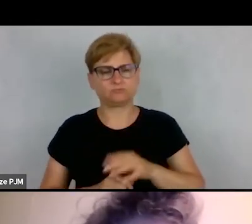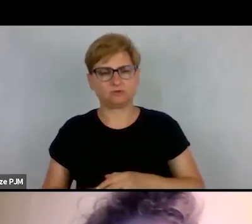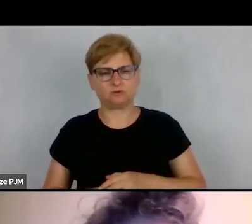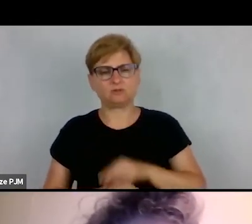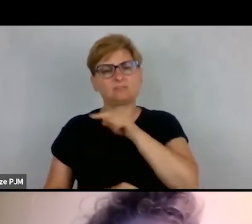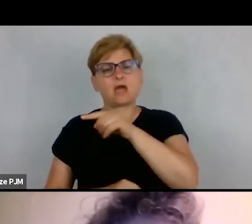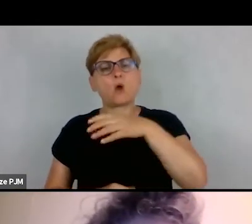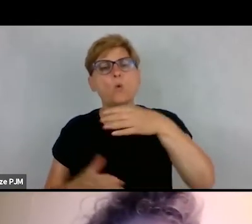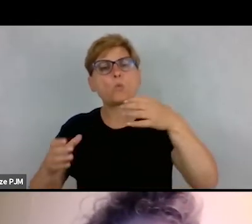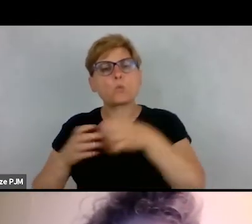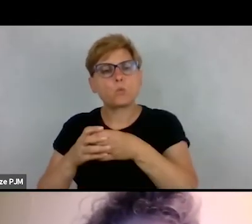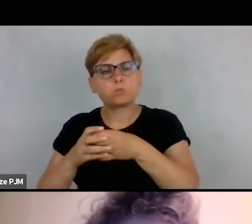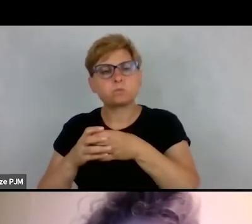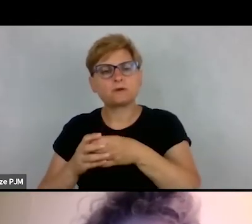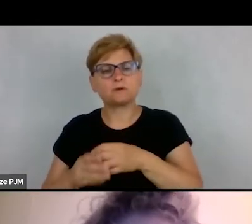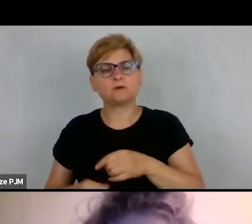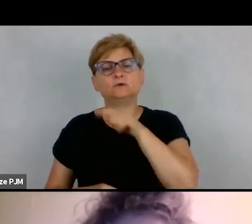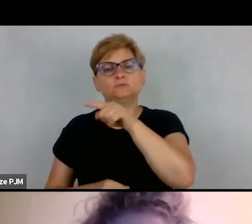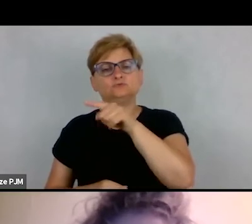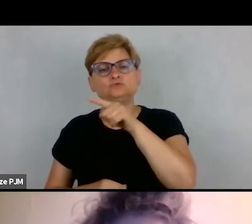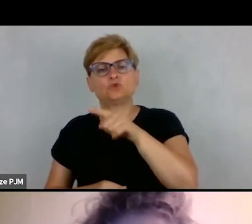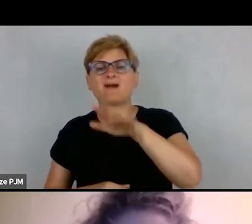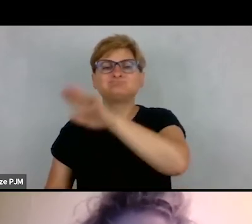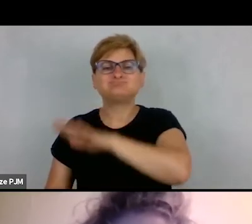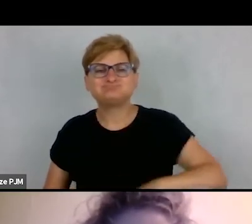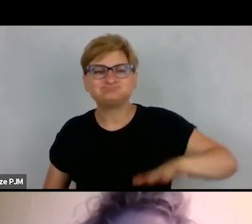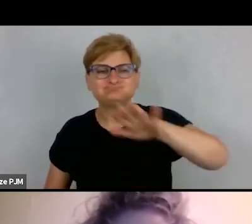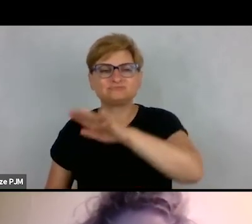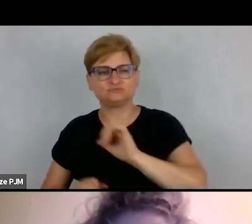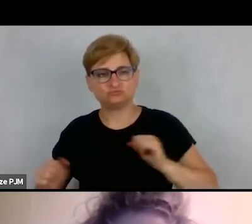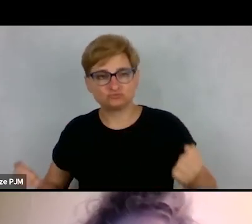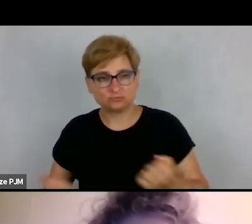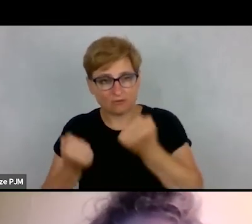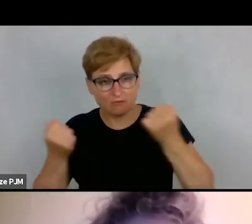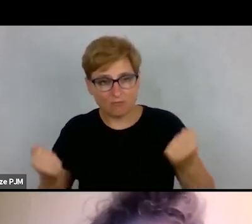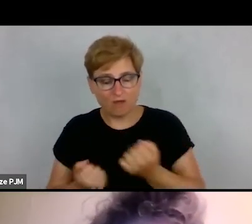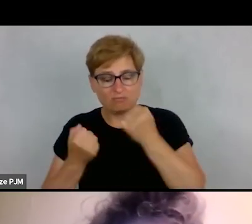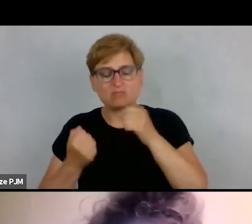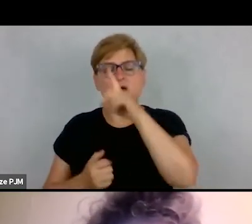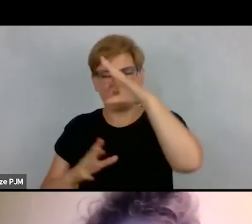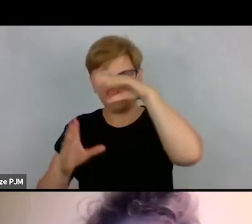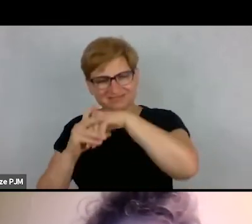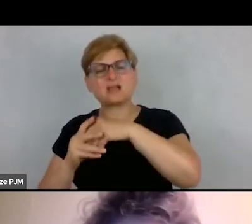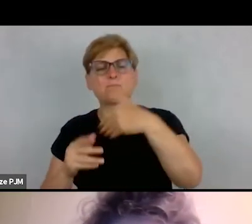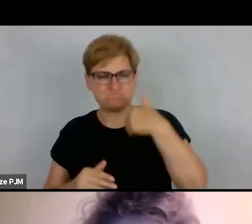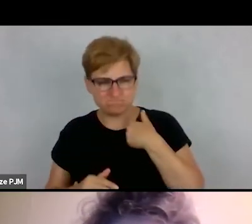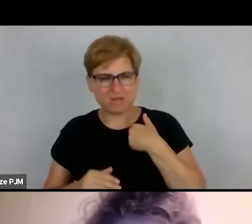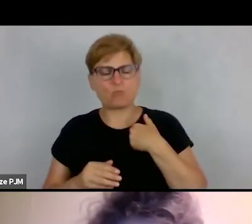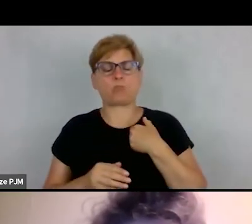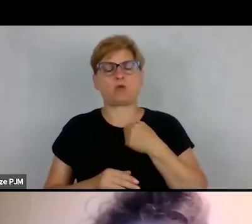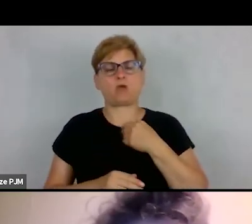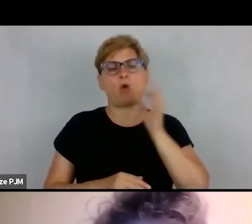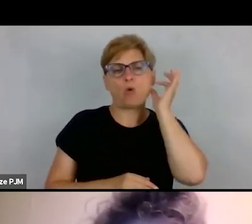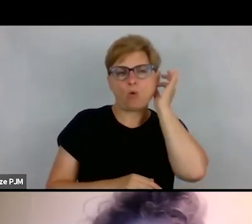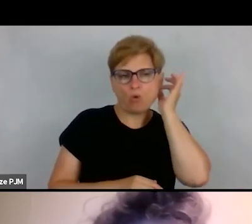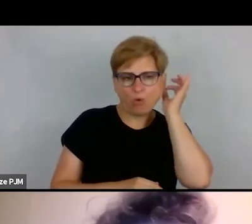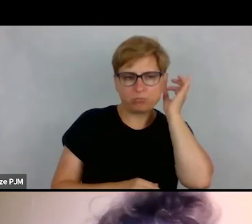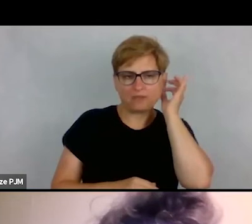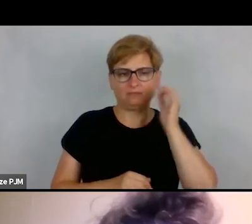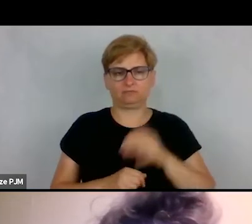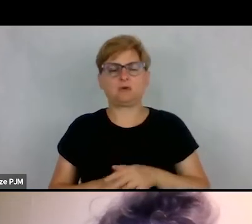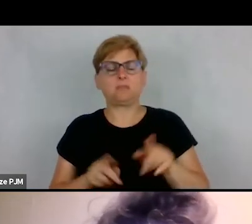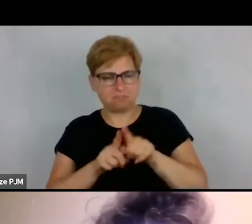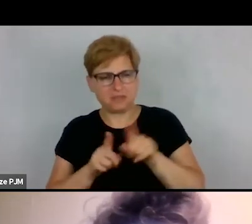important to model gender equality in the facilitation team. And, you know, I